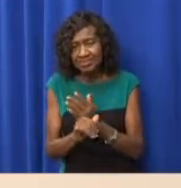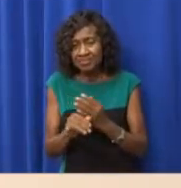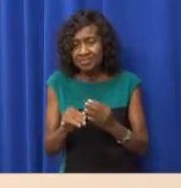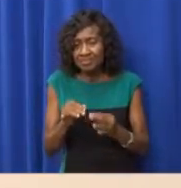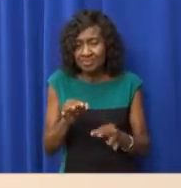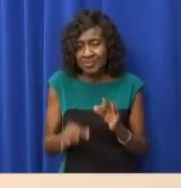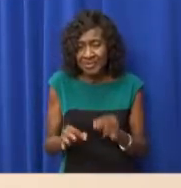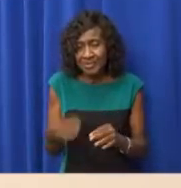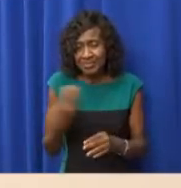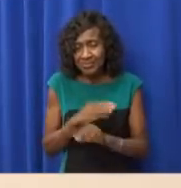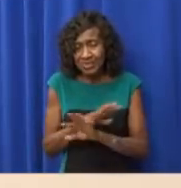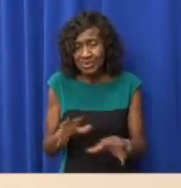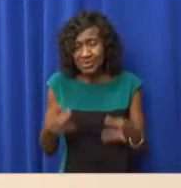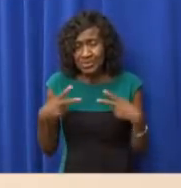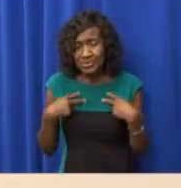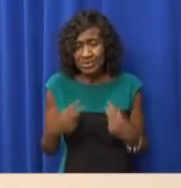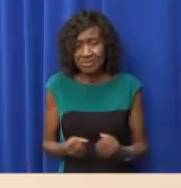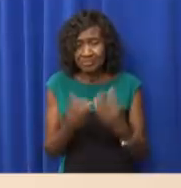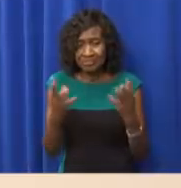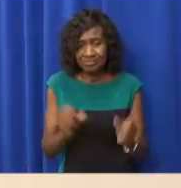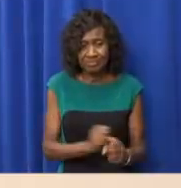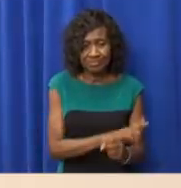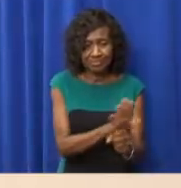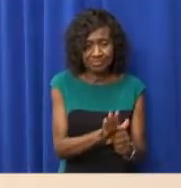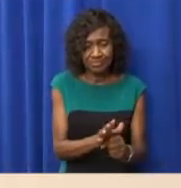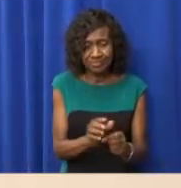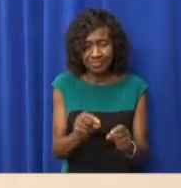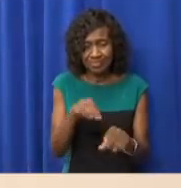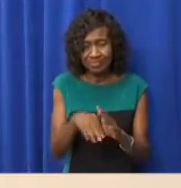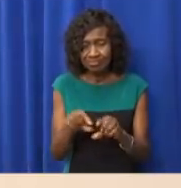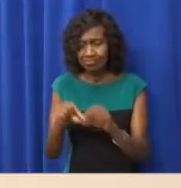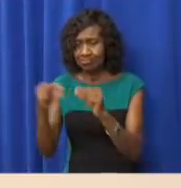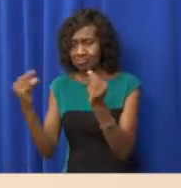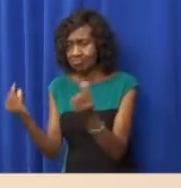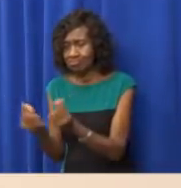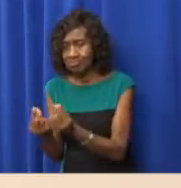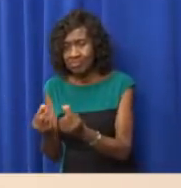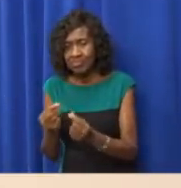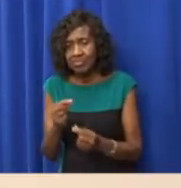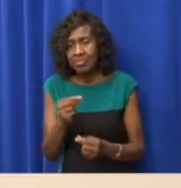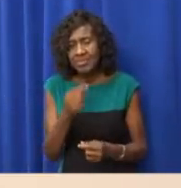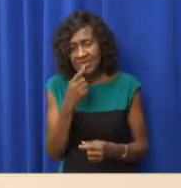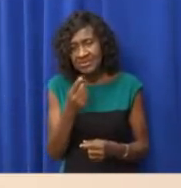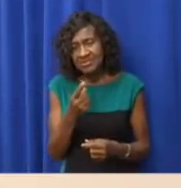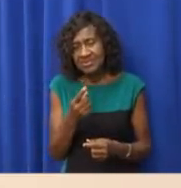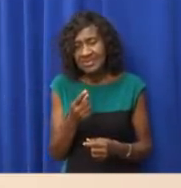popping up somewhere or an infection rate that starts to go in the wrong direction significantly.